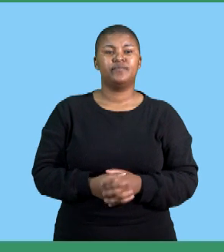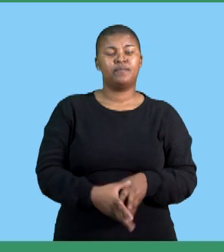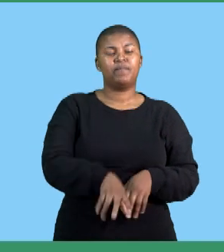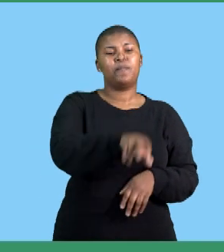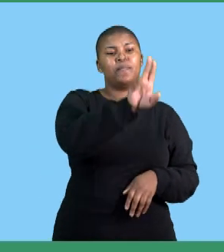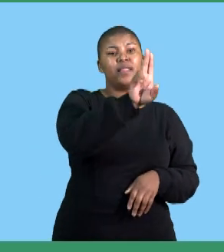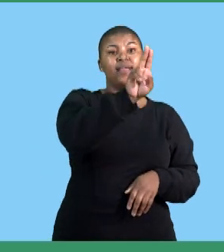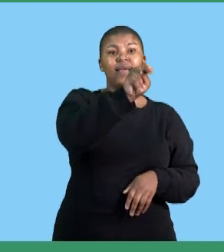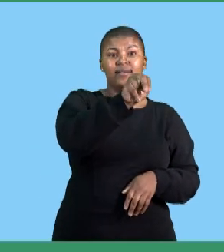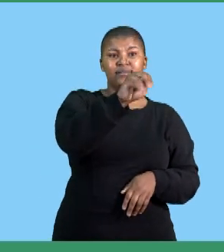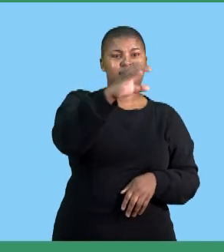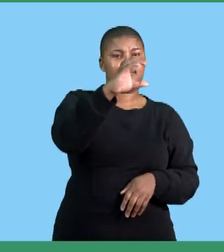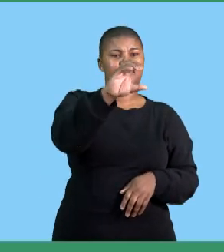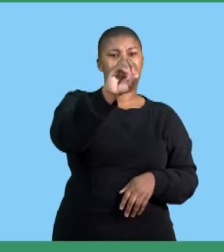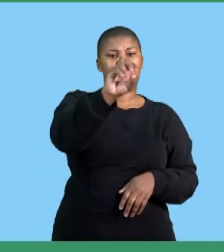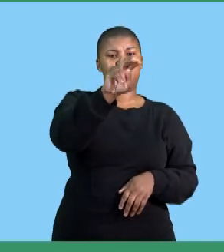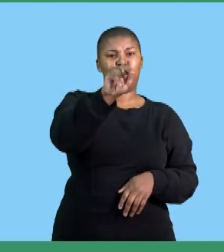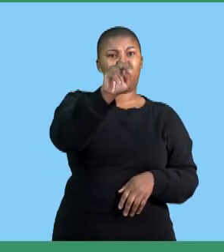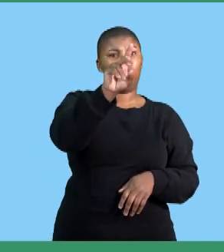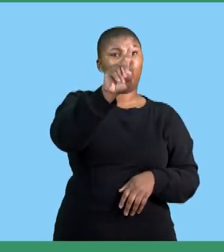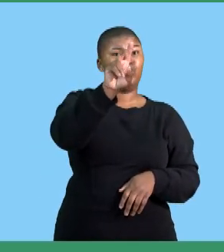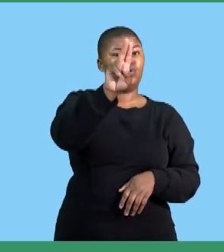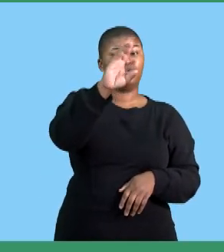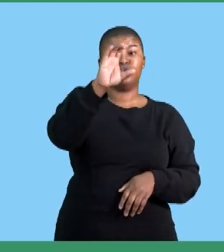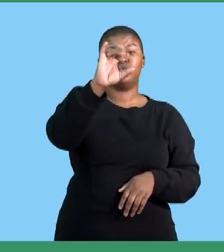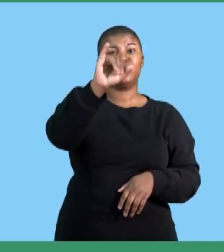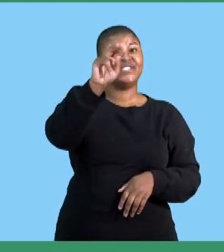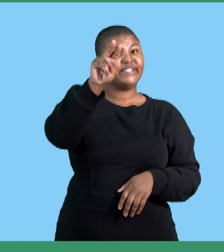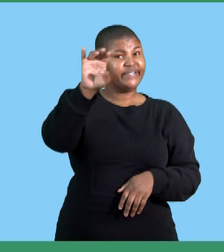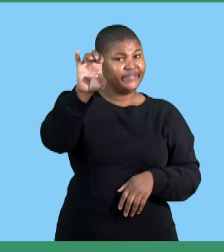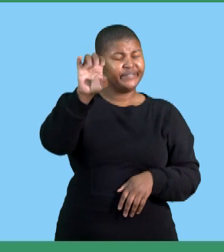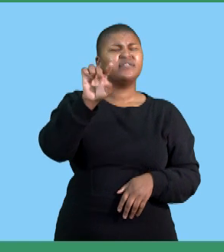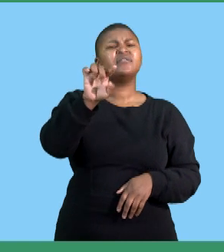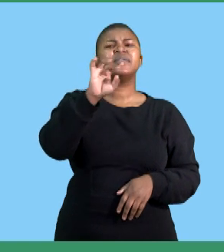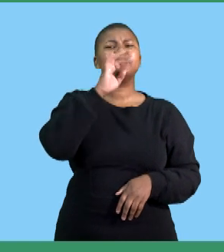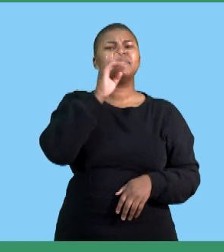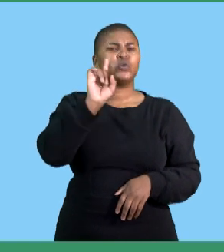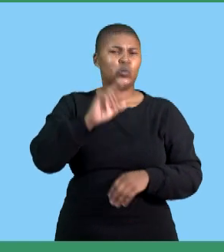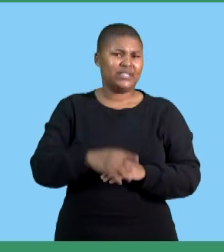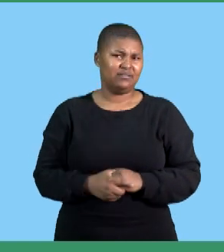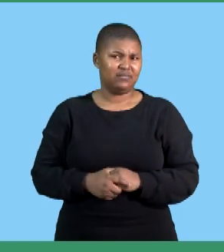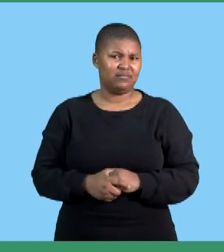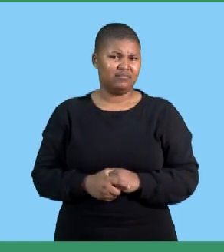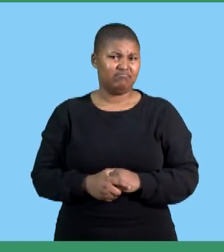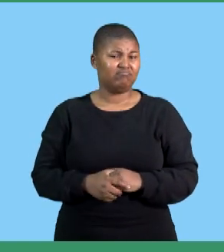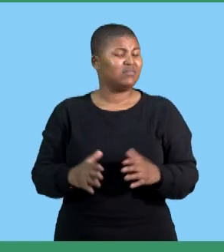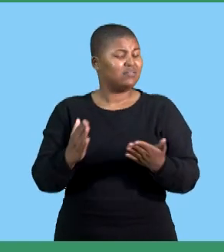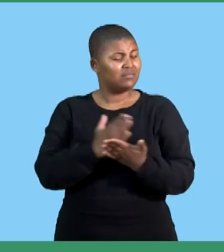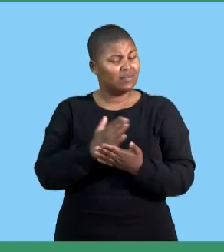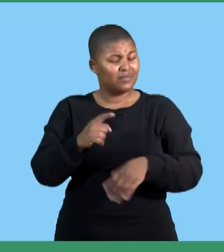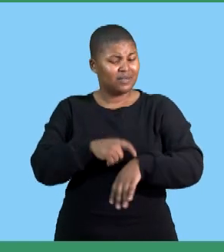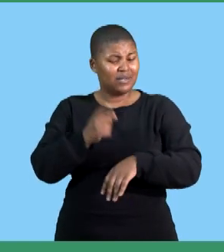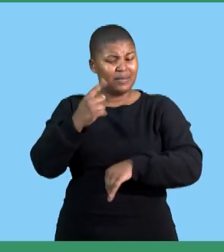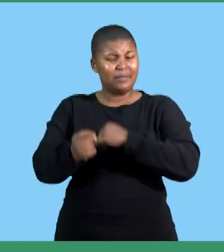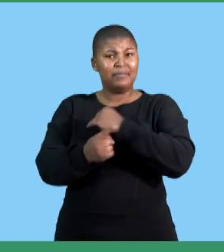is unconducive, which means making a certain situation or outcome unlikely or